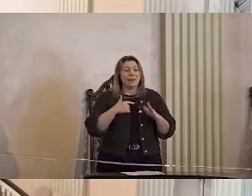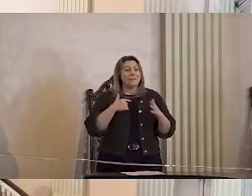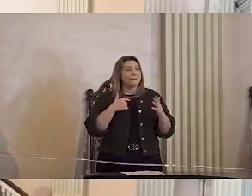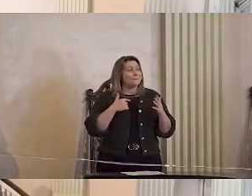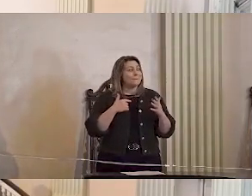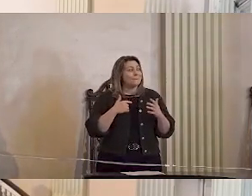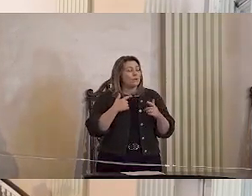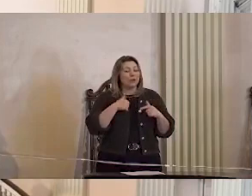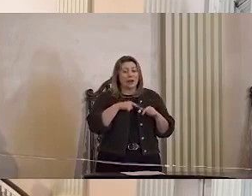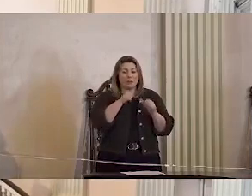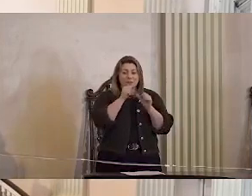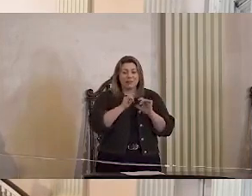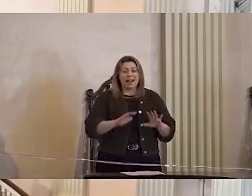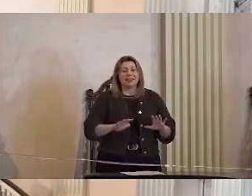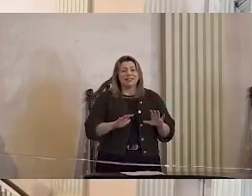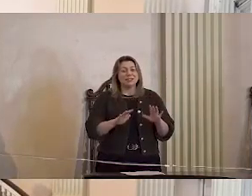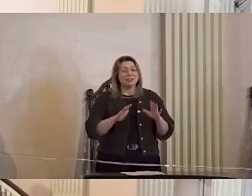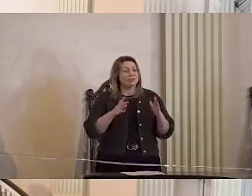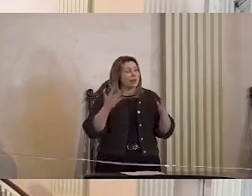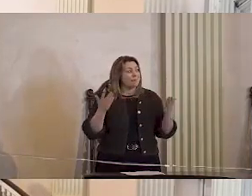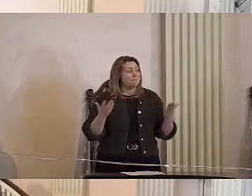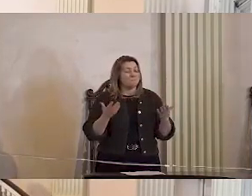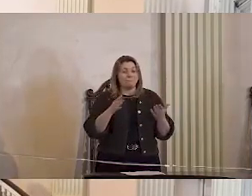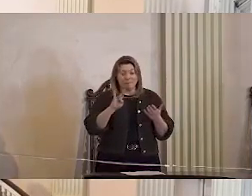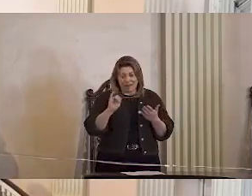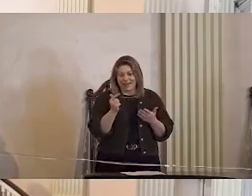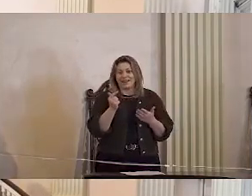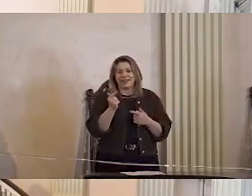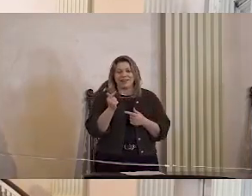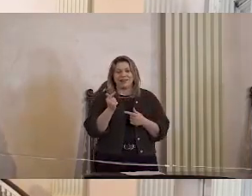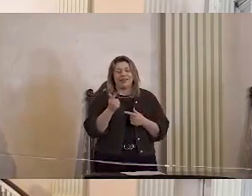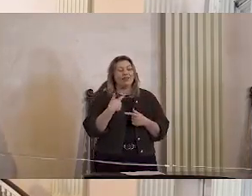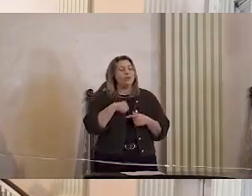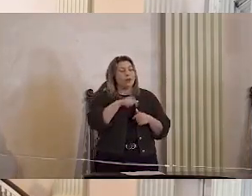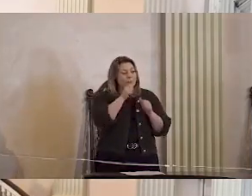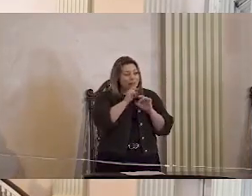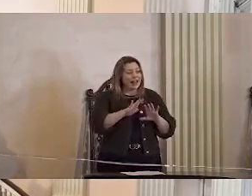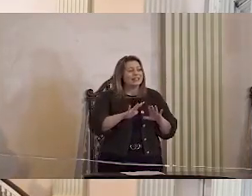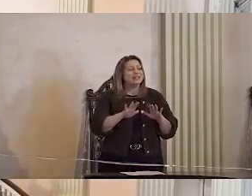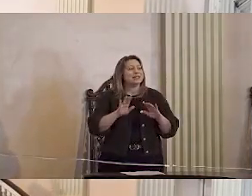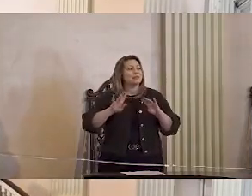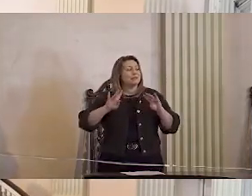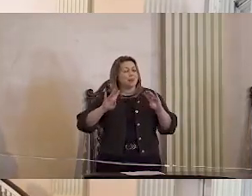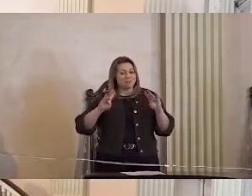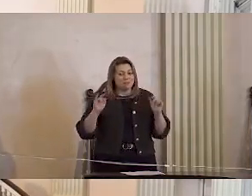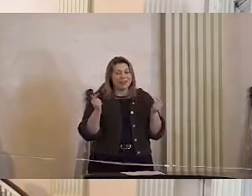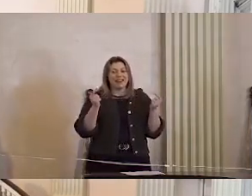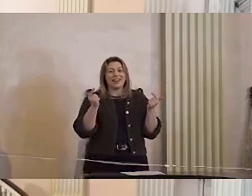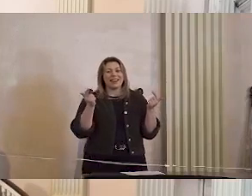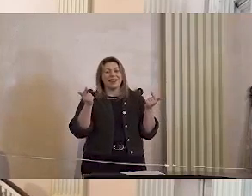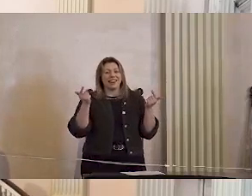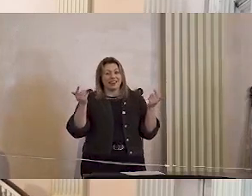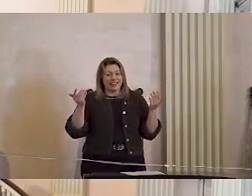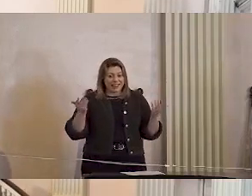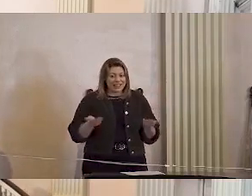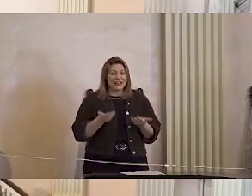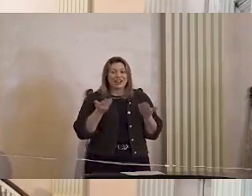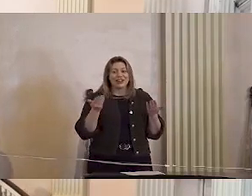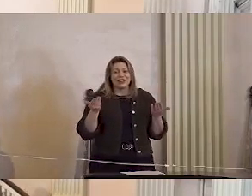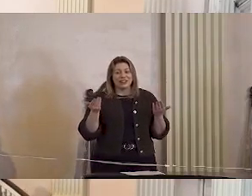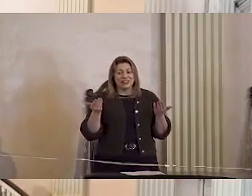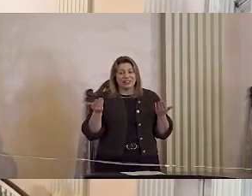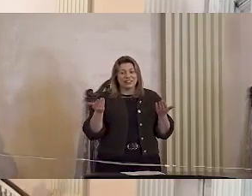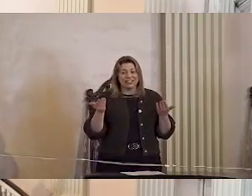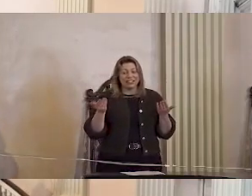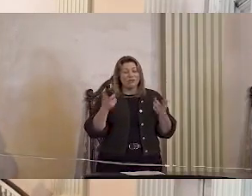blessed. We are blessed by being. We are blessed by being